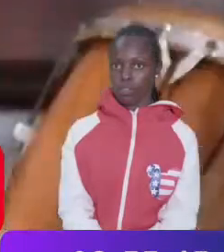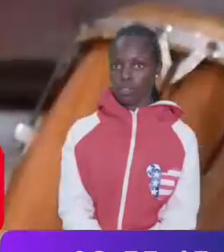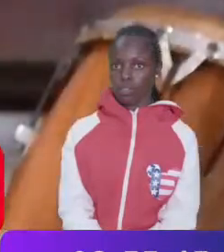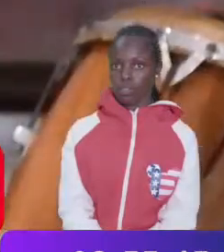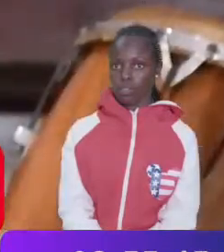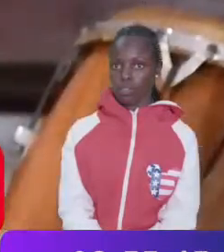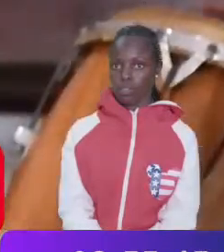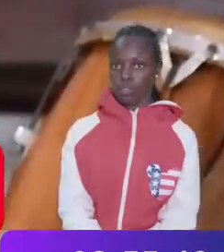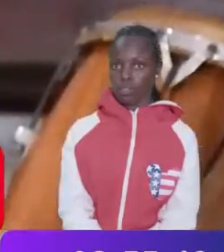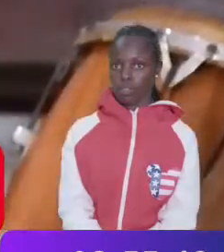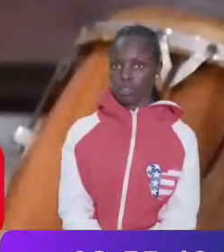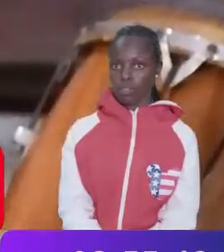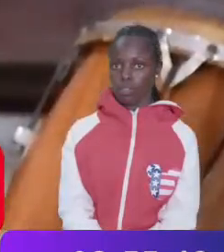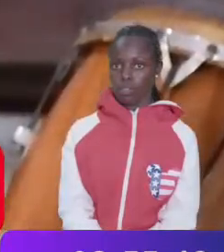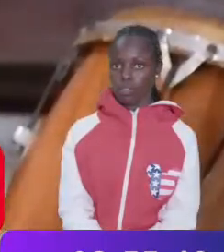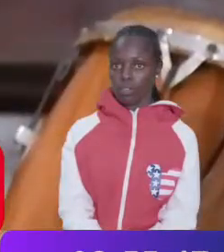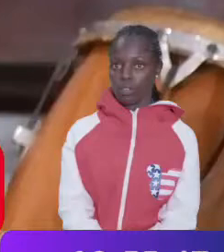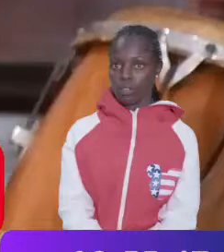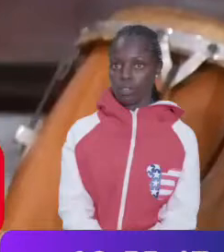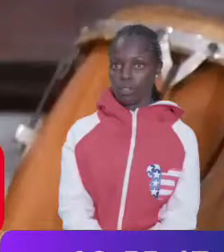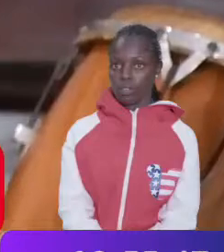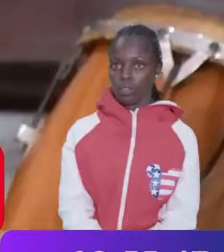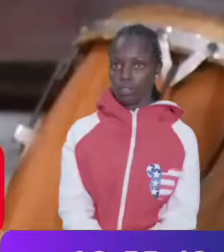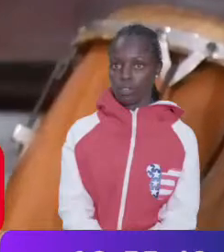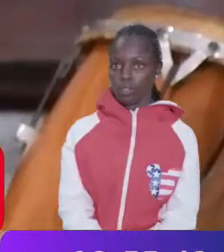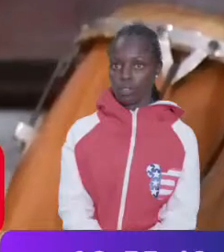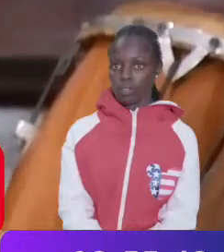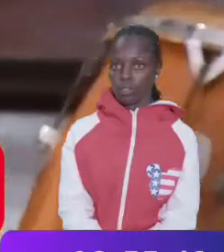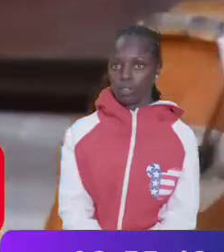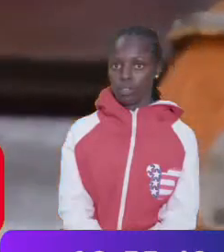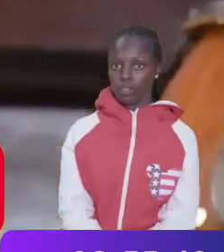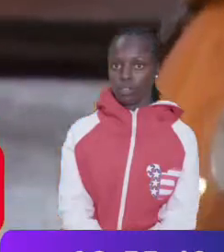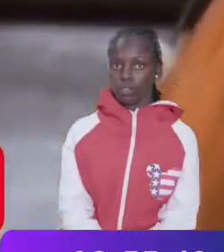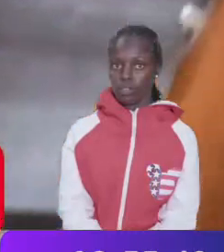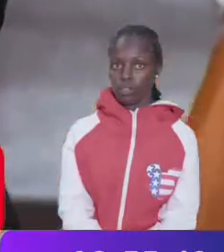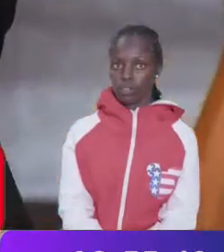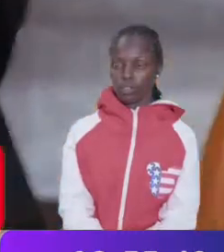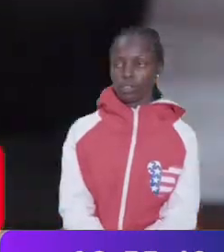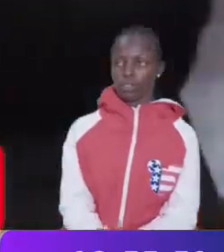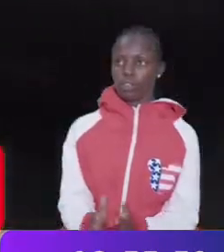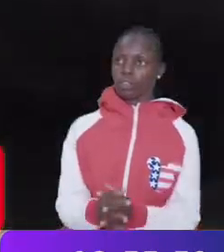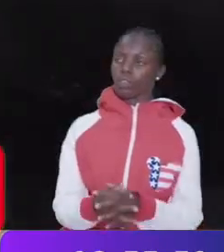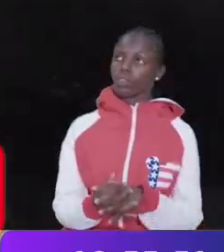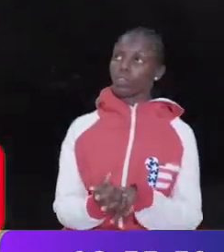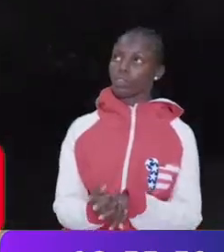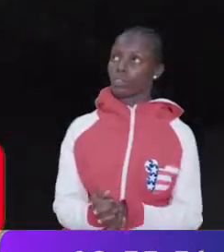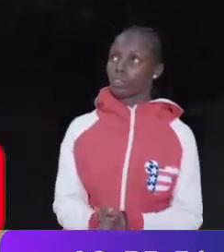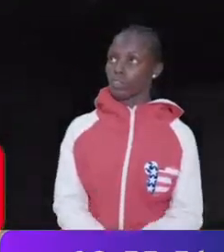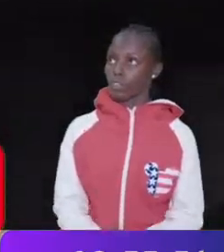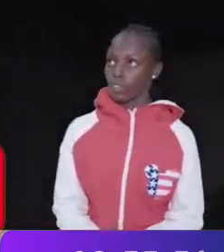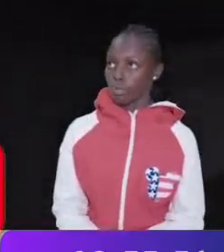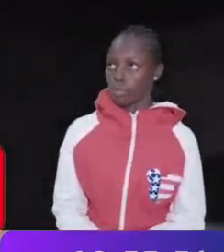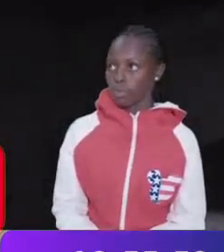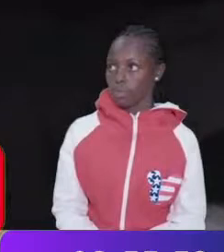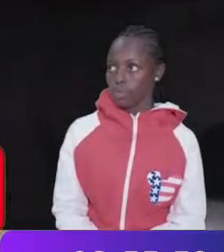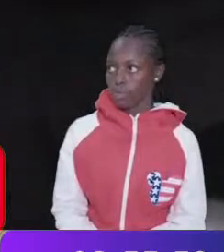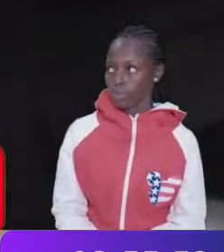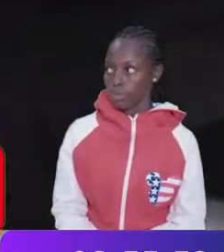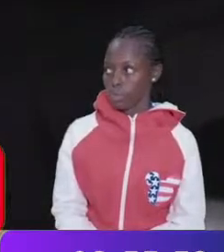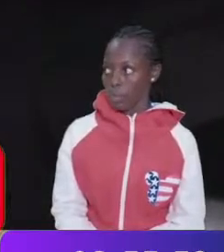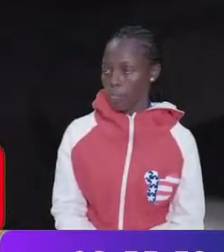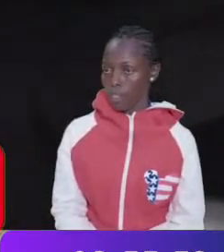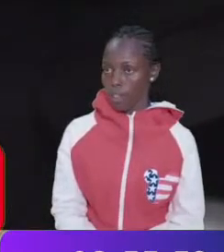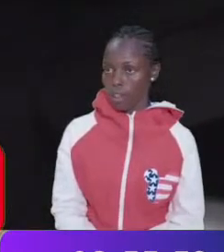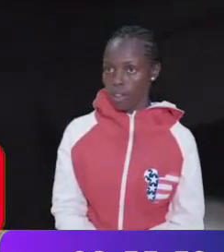and bless your holy name. Oh, hallelujah. Oh, thank you, Jesus. We worship you,